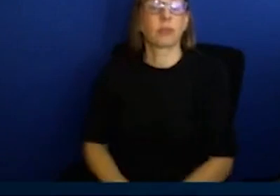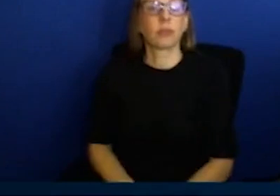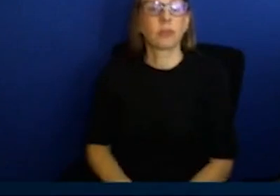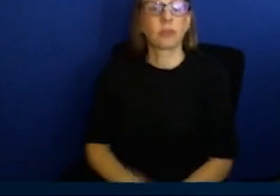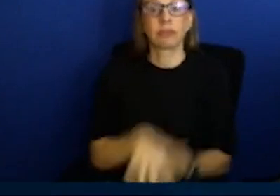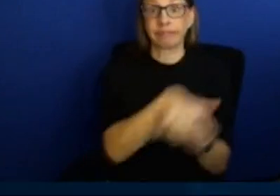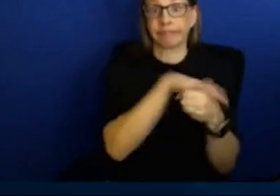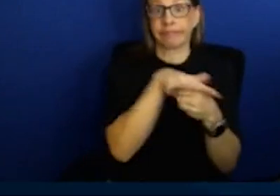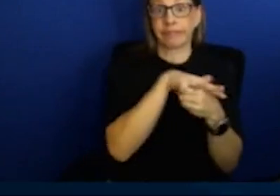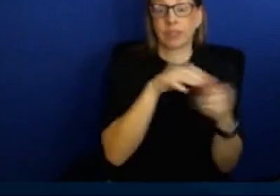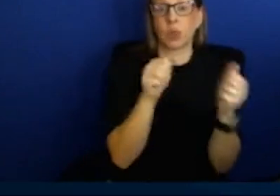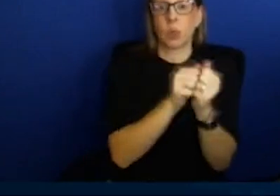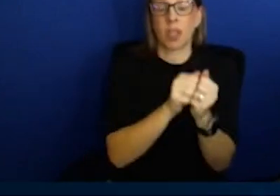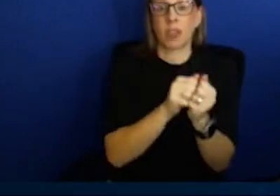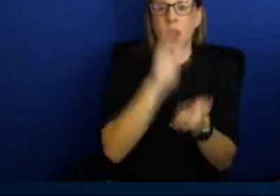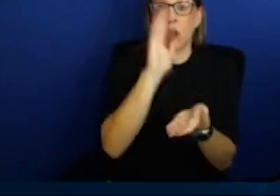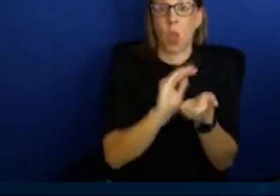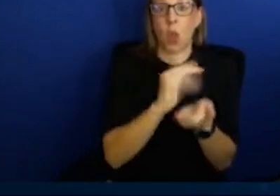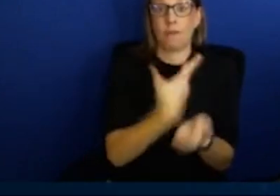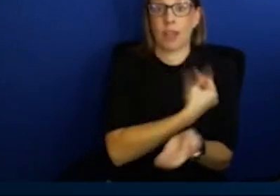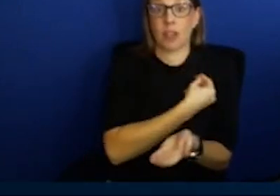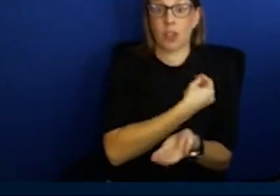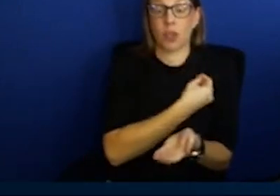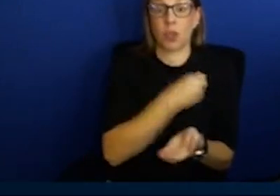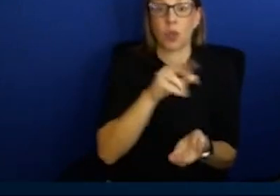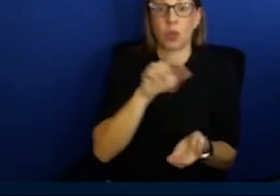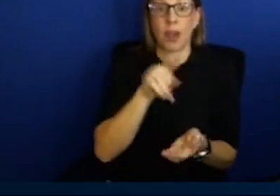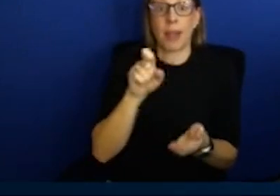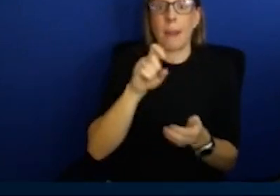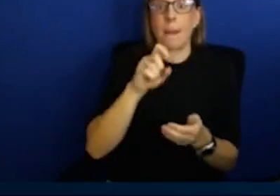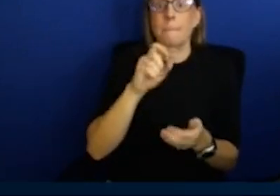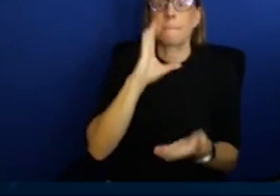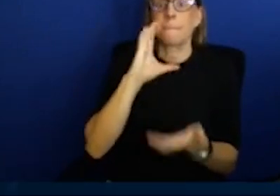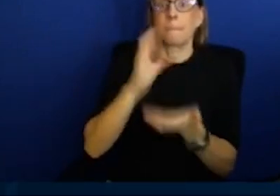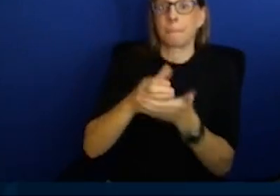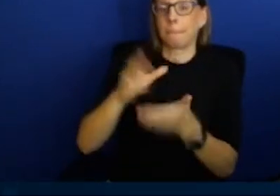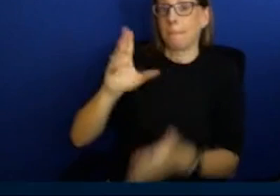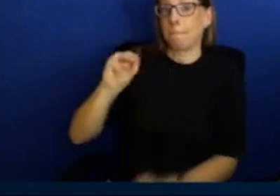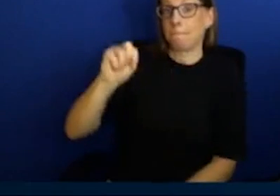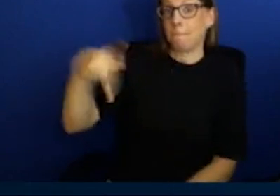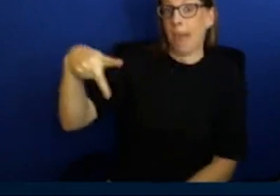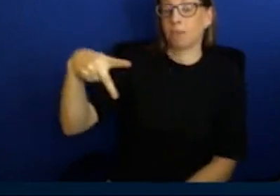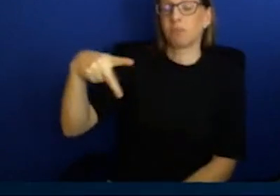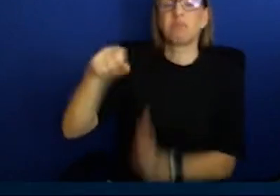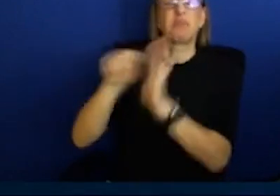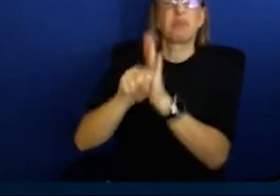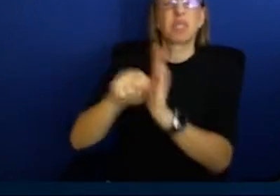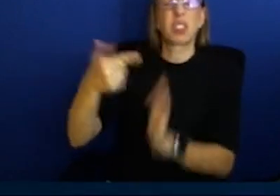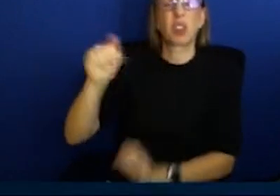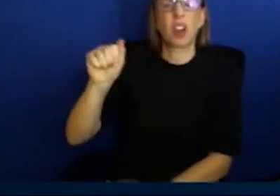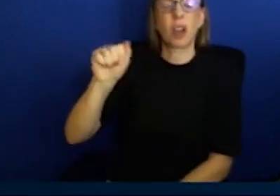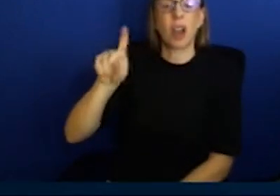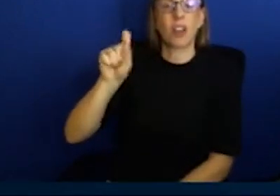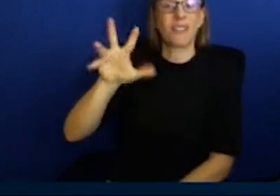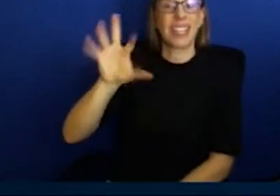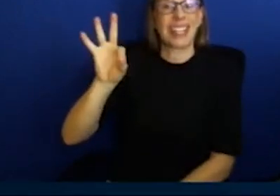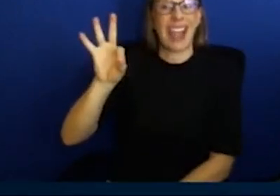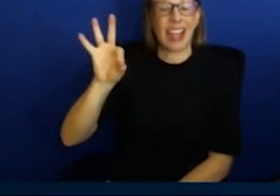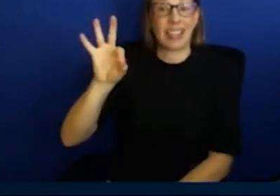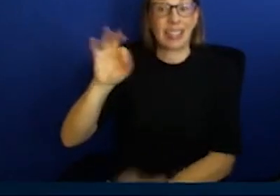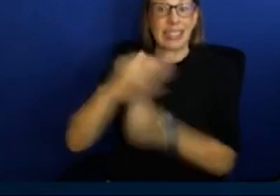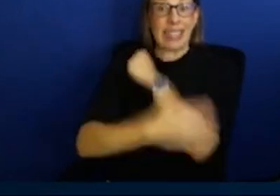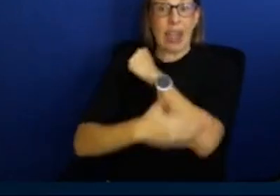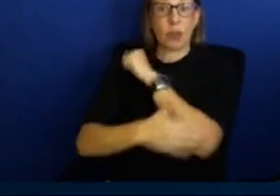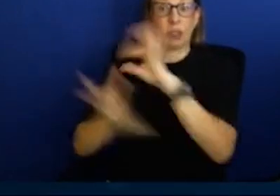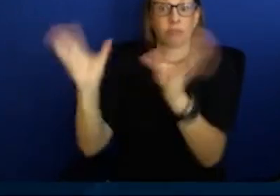low vaccination rates. On the graph or the map at the top right, you can see the state of Georgia, all 159 counties, and how they were